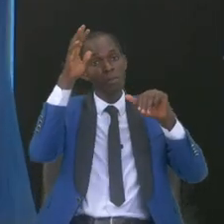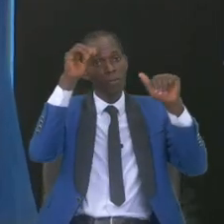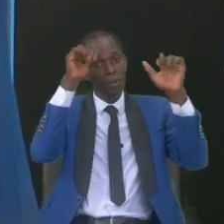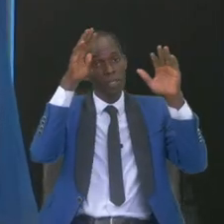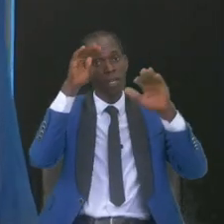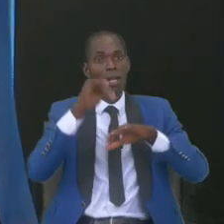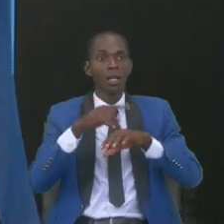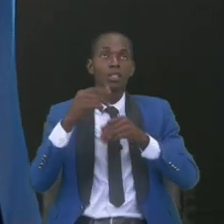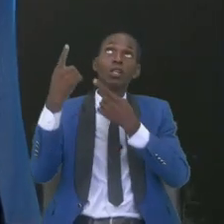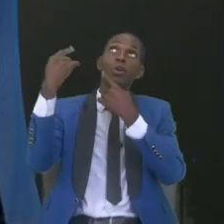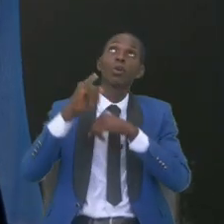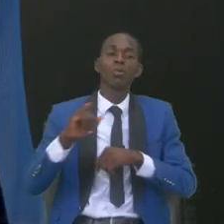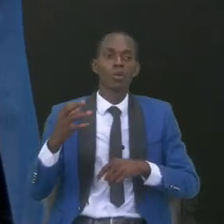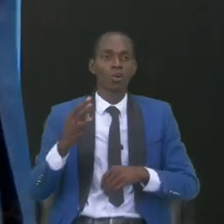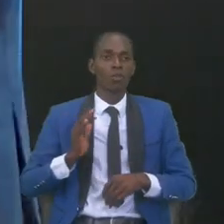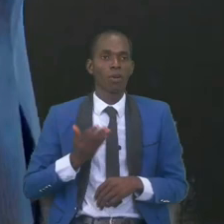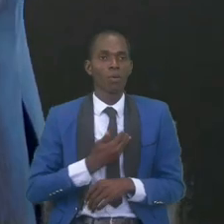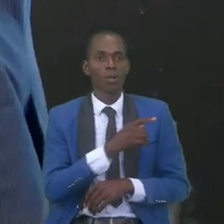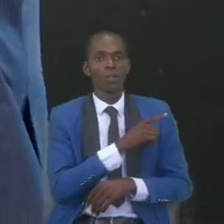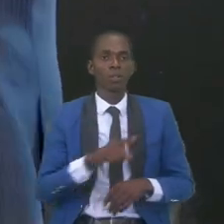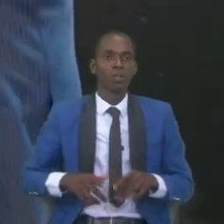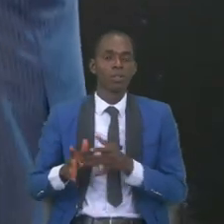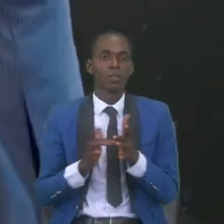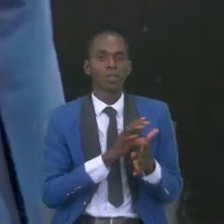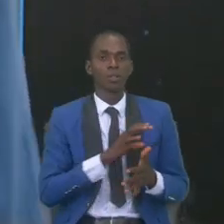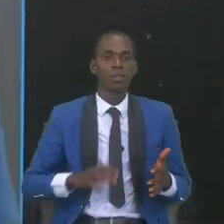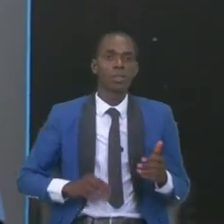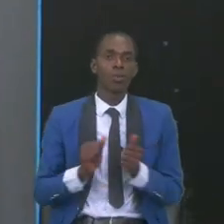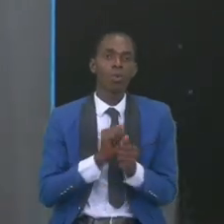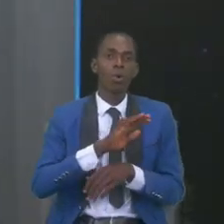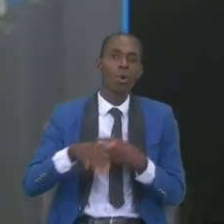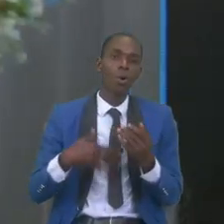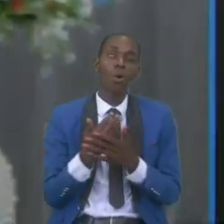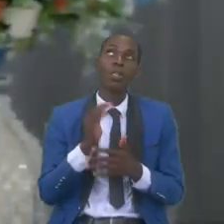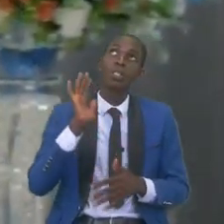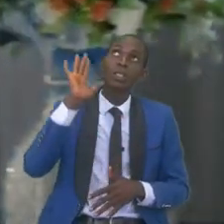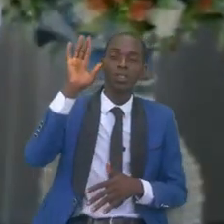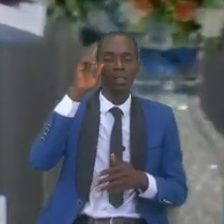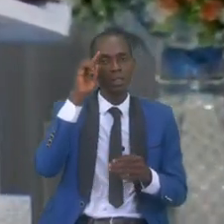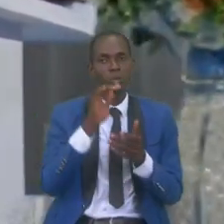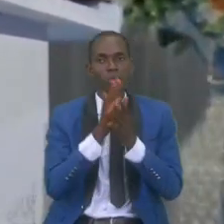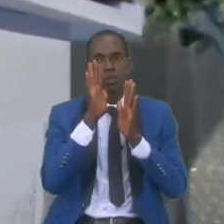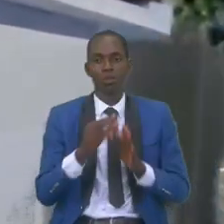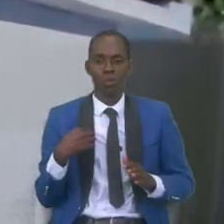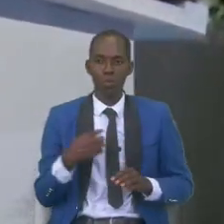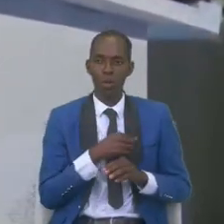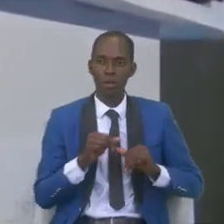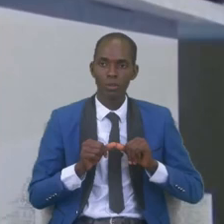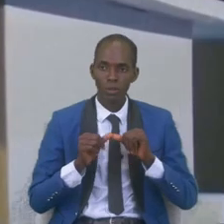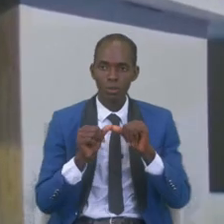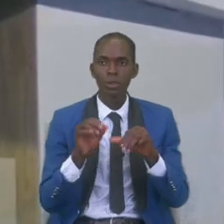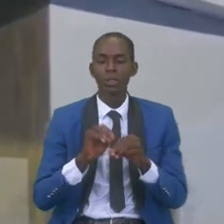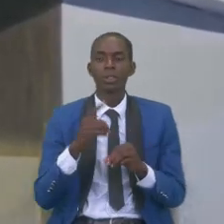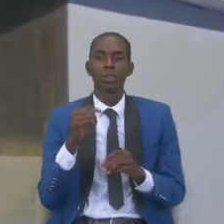of our Lord Jesus Christ with all His saints. We continue in the word of God.